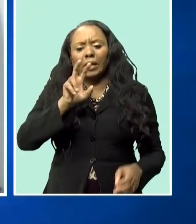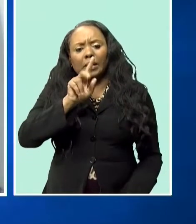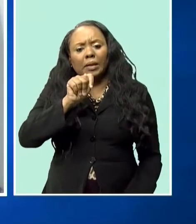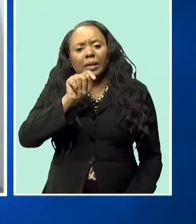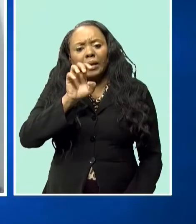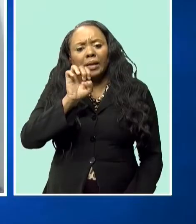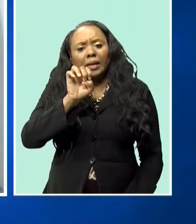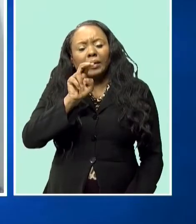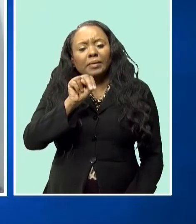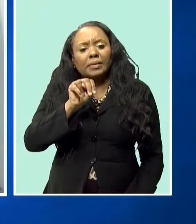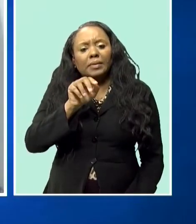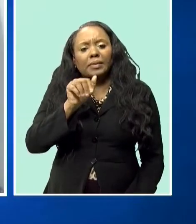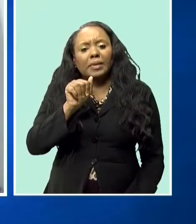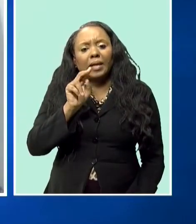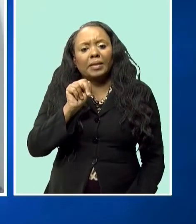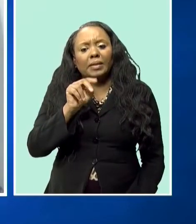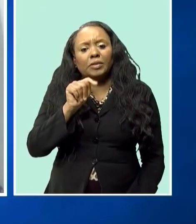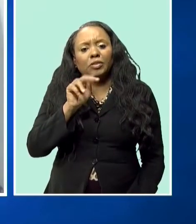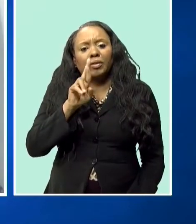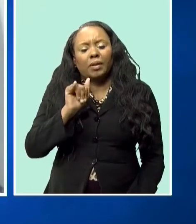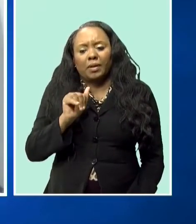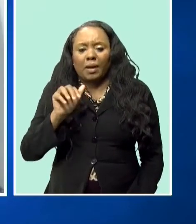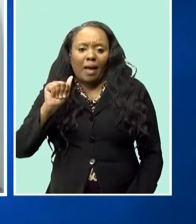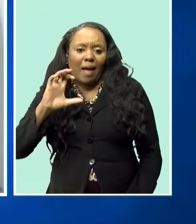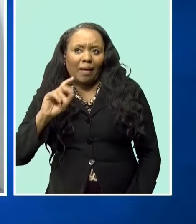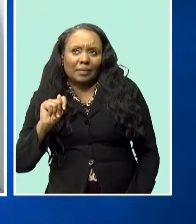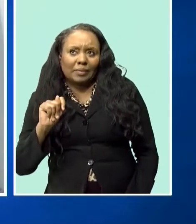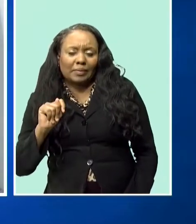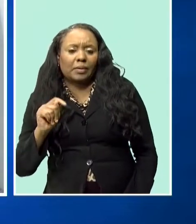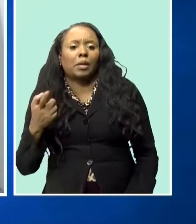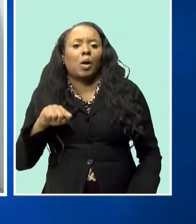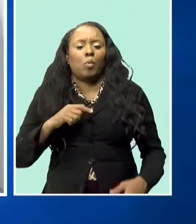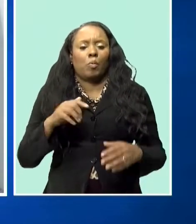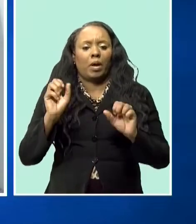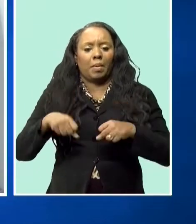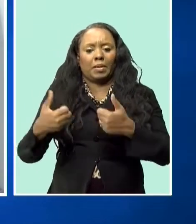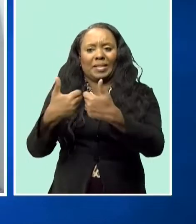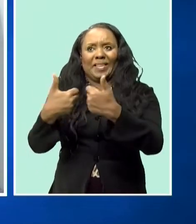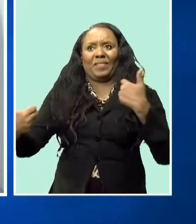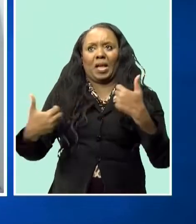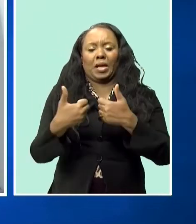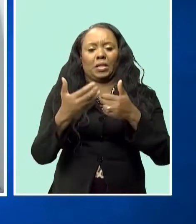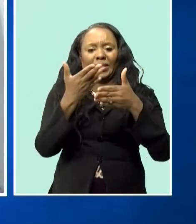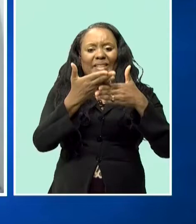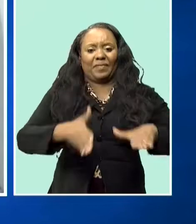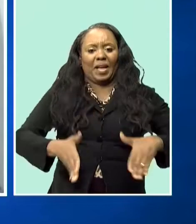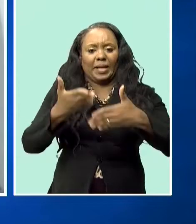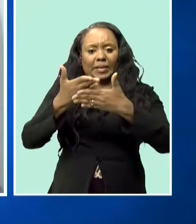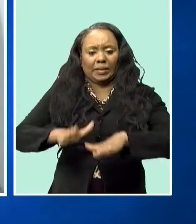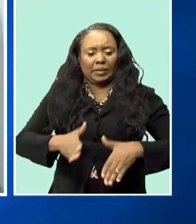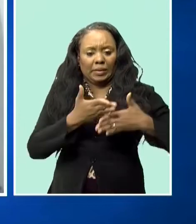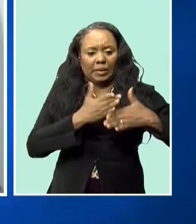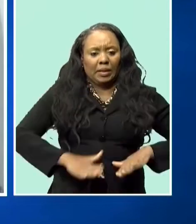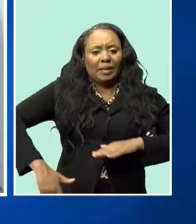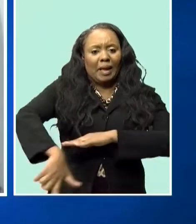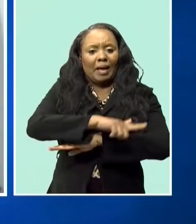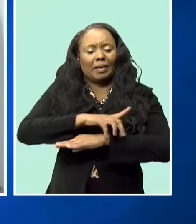And that is when we were able then to subdivide plantation lands and sell that land